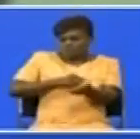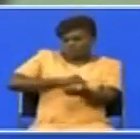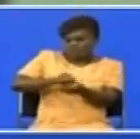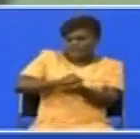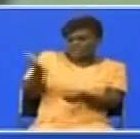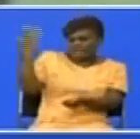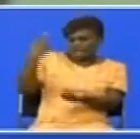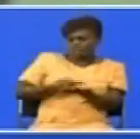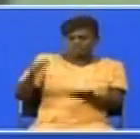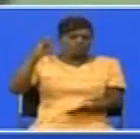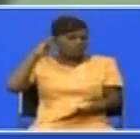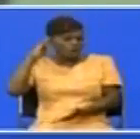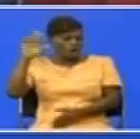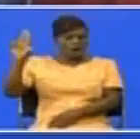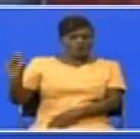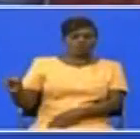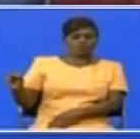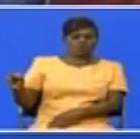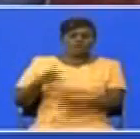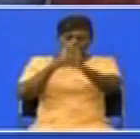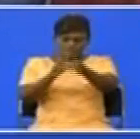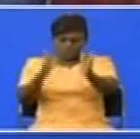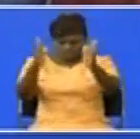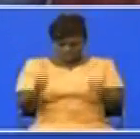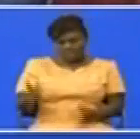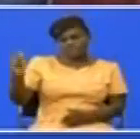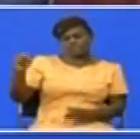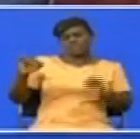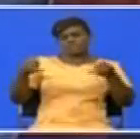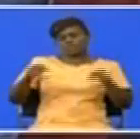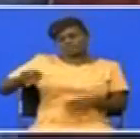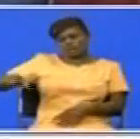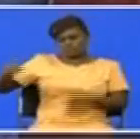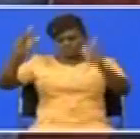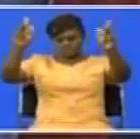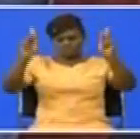jana, simu yake Masi imezimwa. Victor Ogale, KTN News, kaunti ya Kisumu.